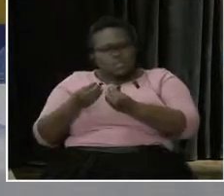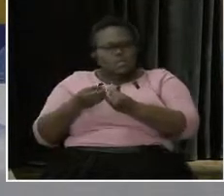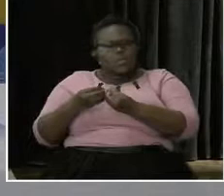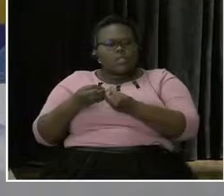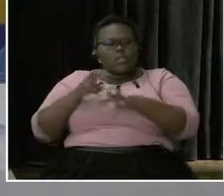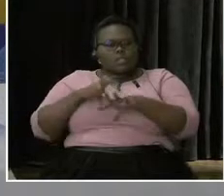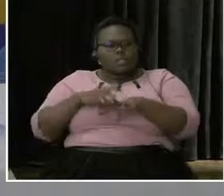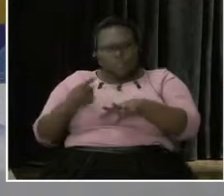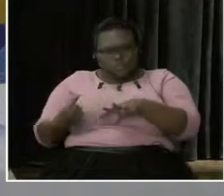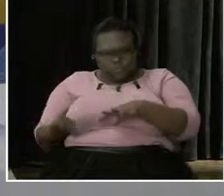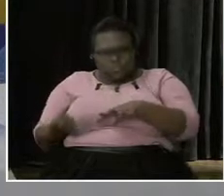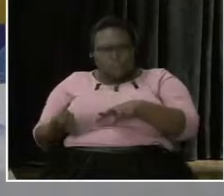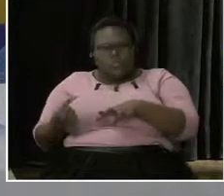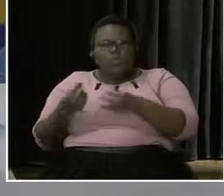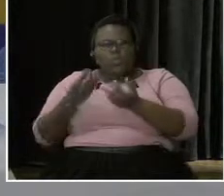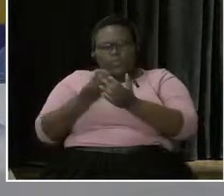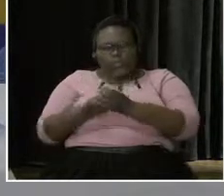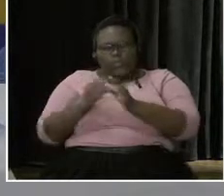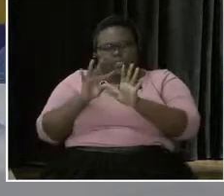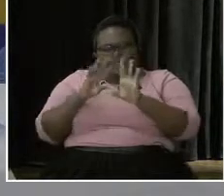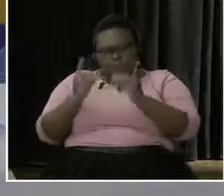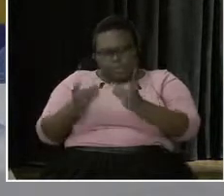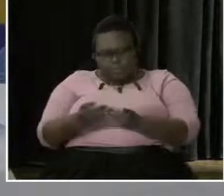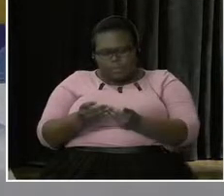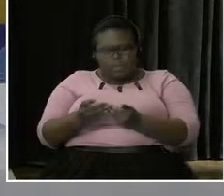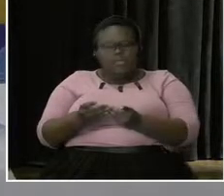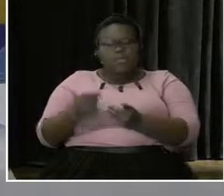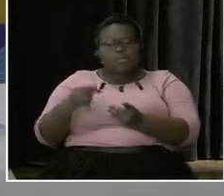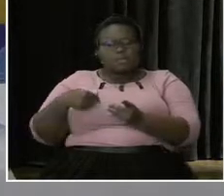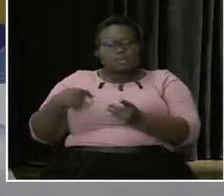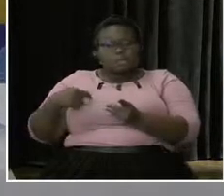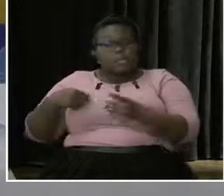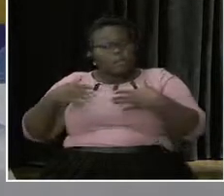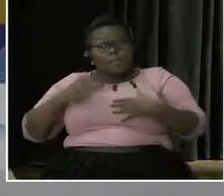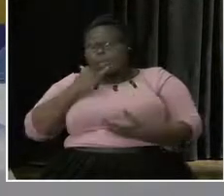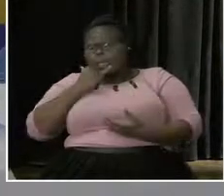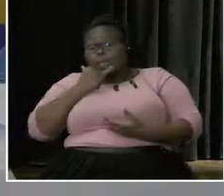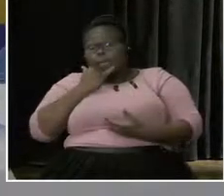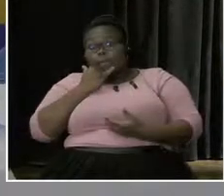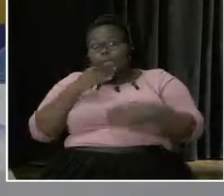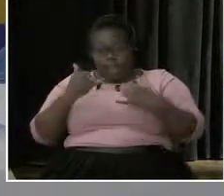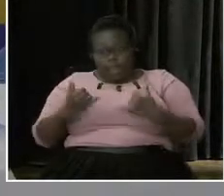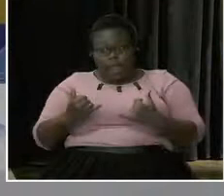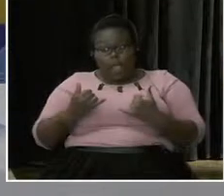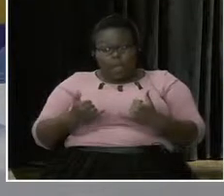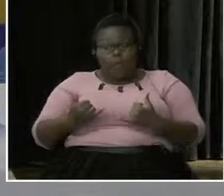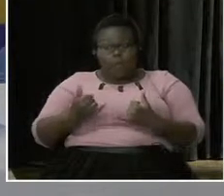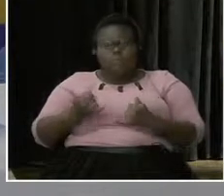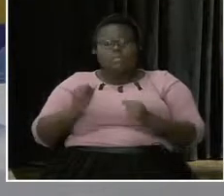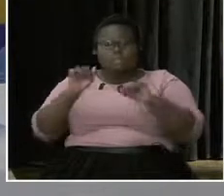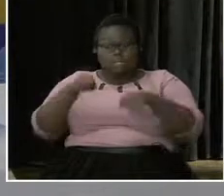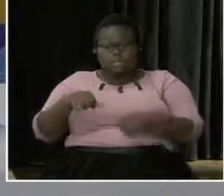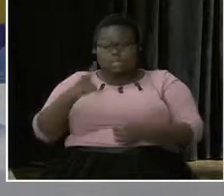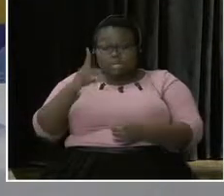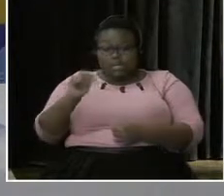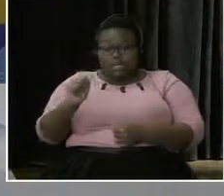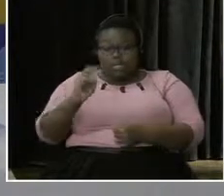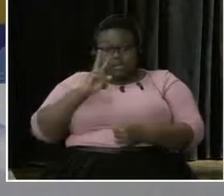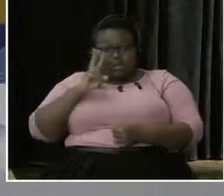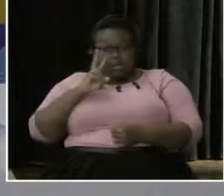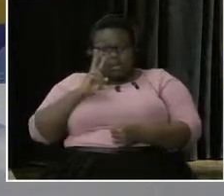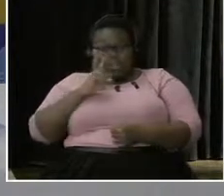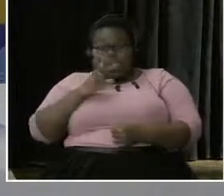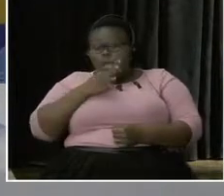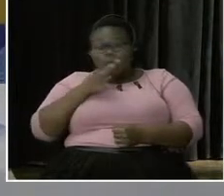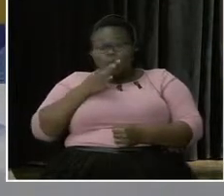with the department. I'm happy now that even the DA is realizing Uguti